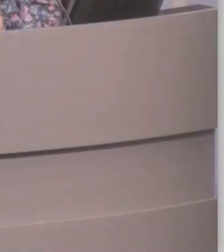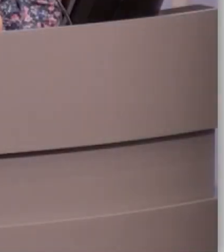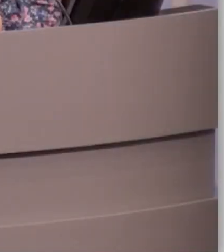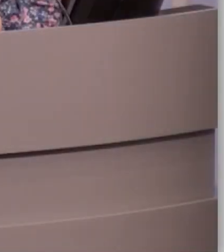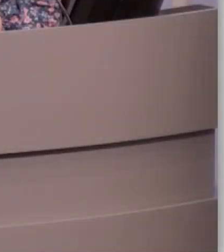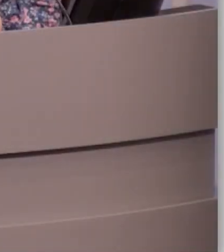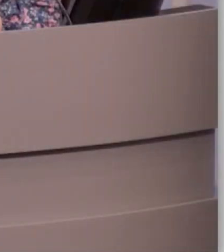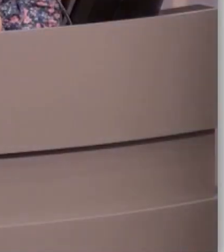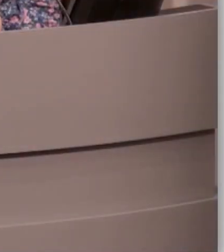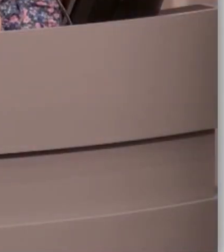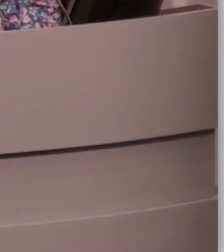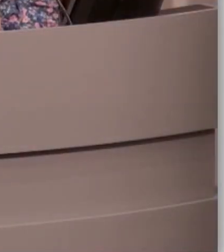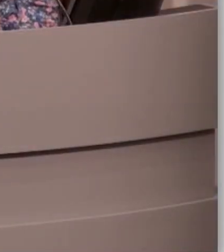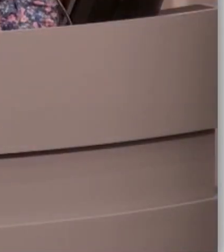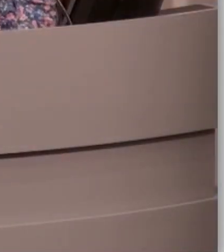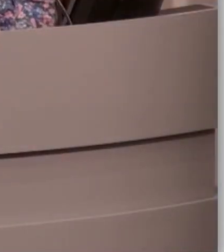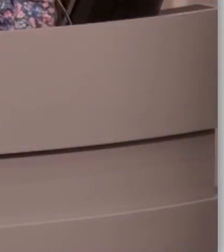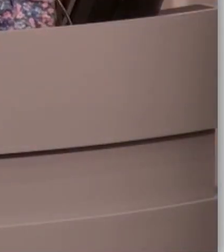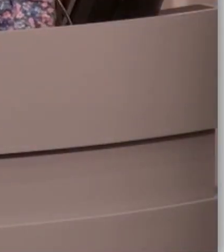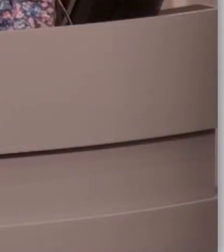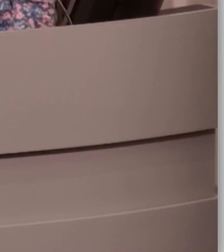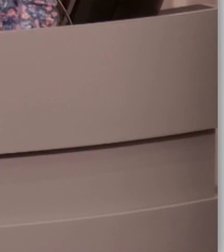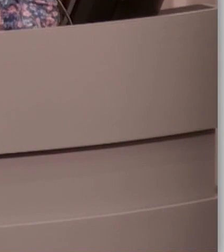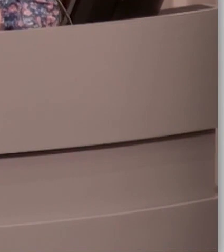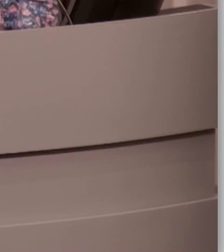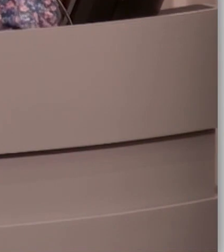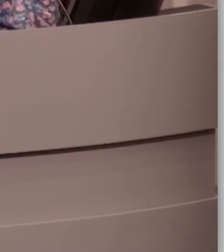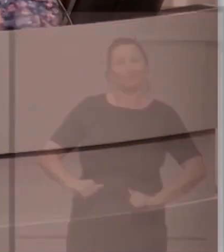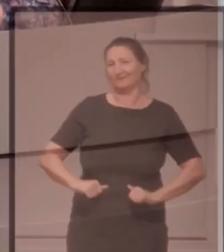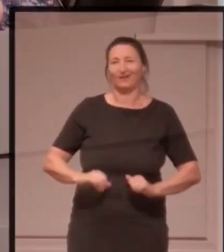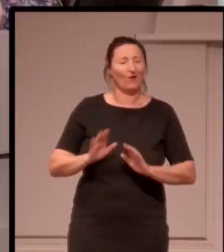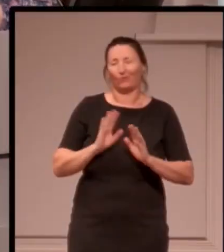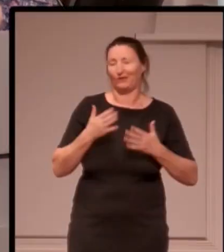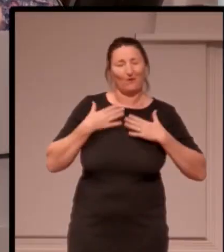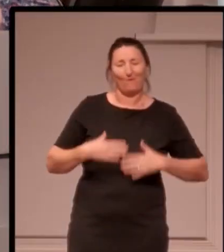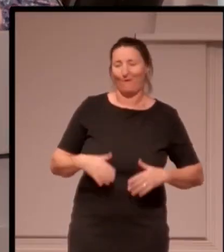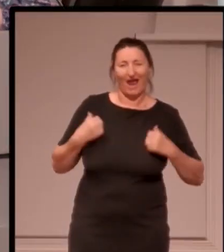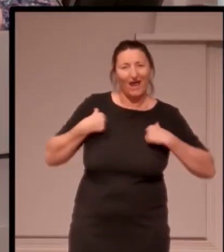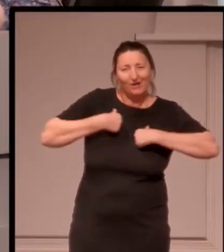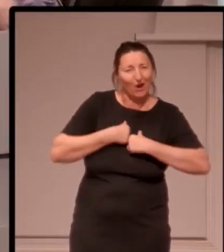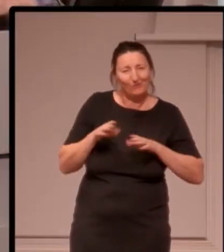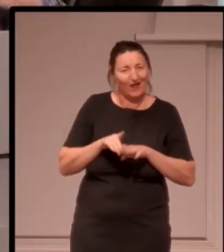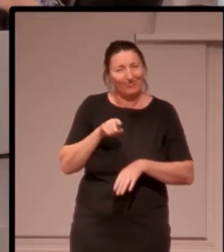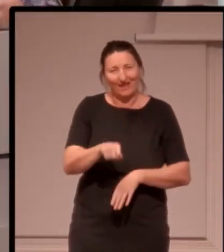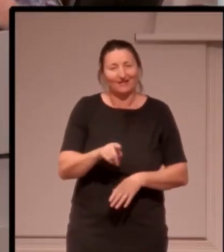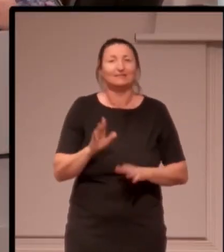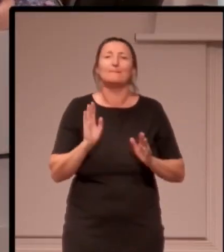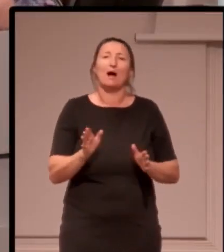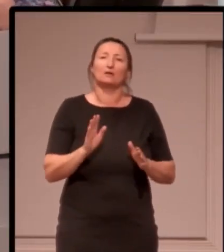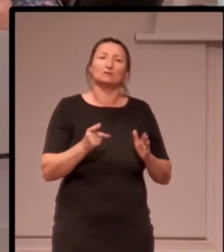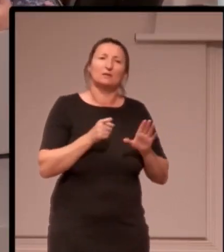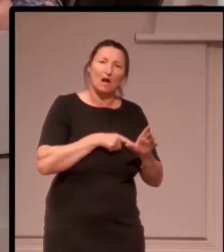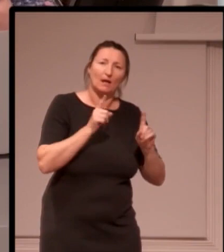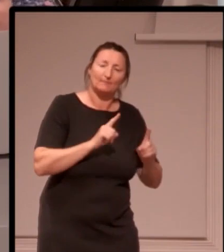So first up, I know there's a lot of white coats in that video, and we don't wear white coats. But it's something that for the young people kind of signifies for them if they're